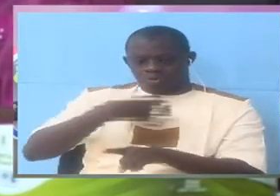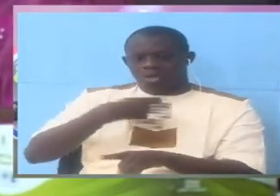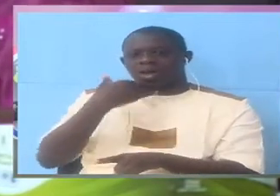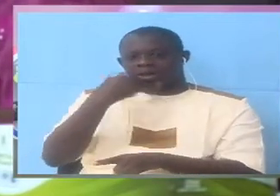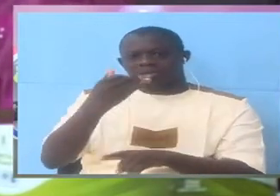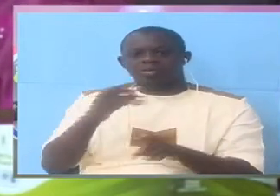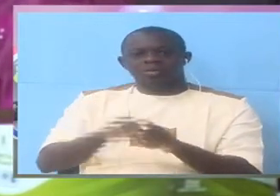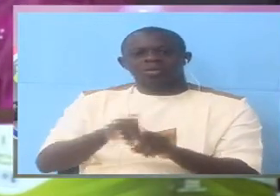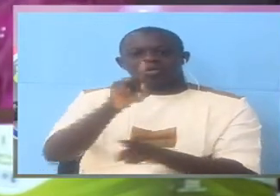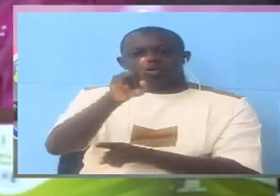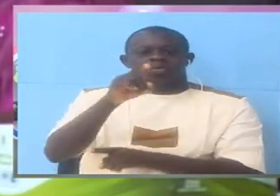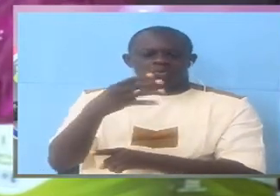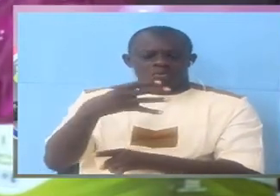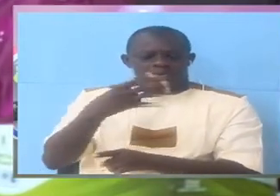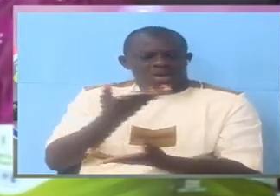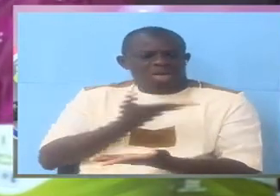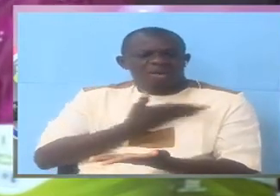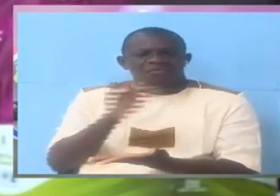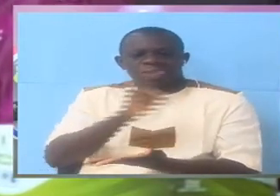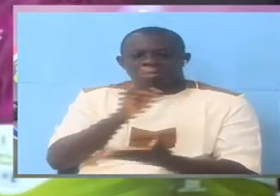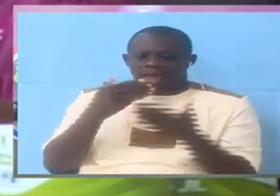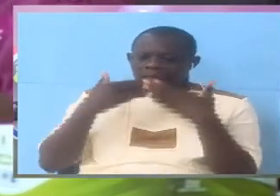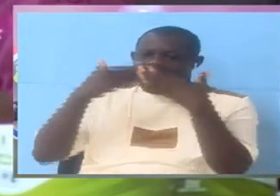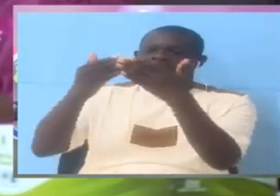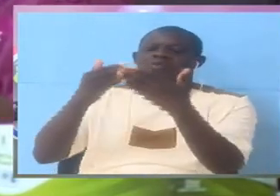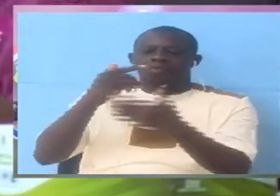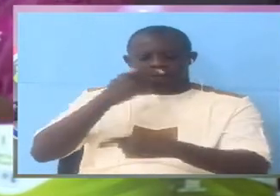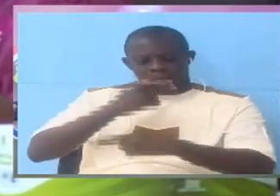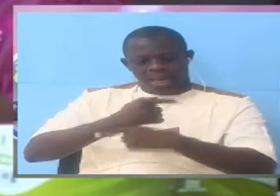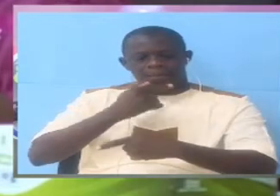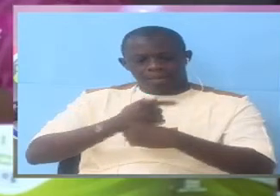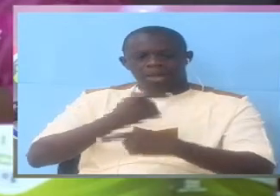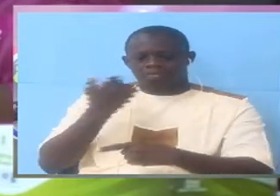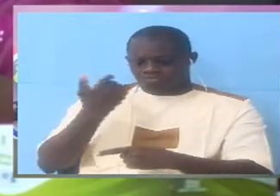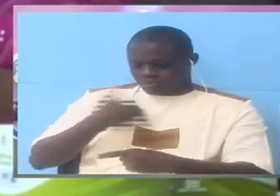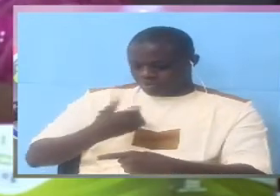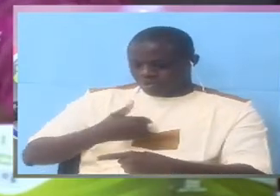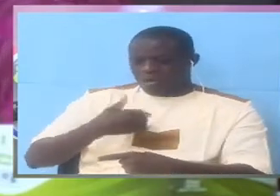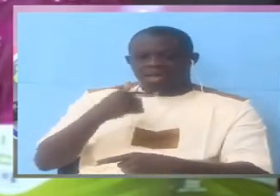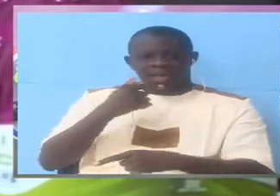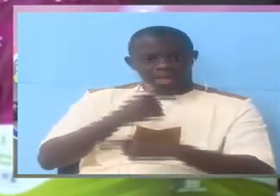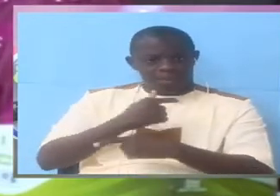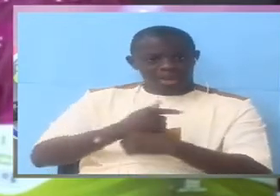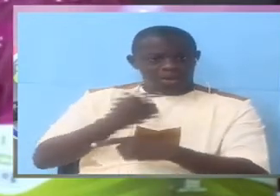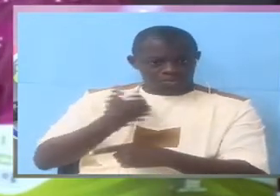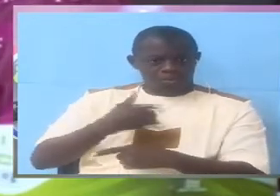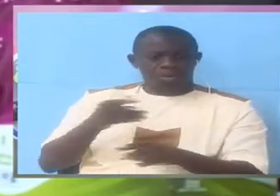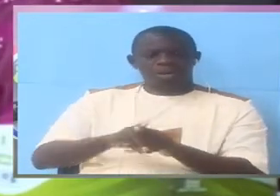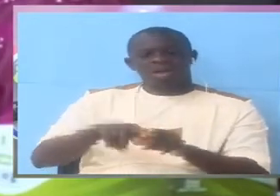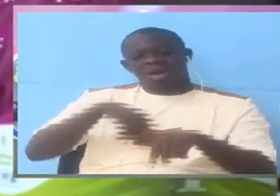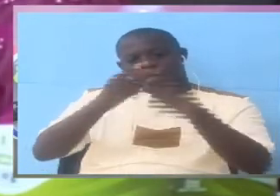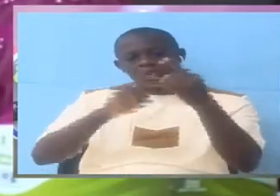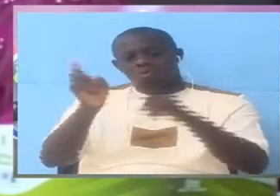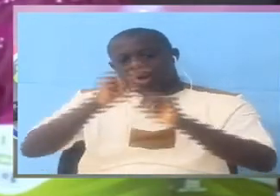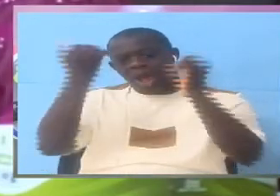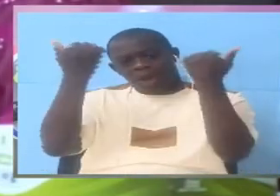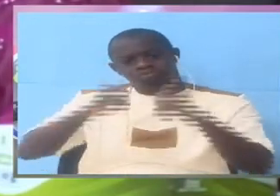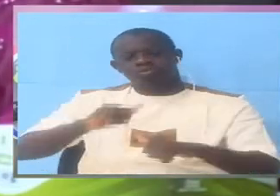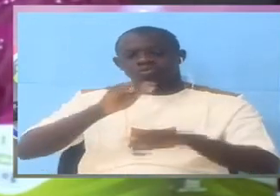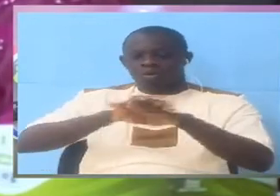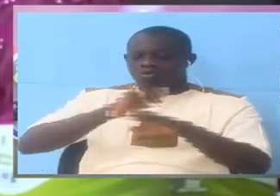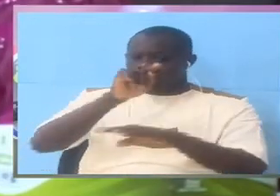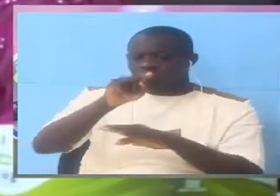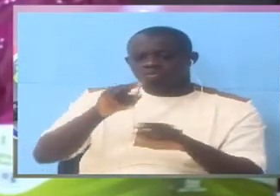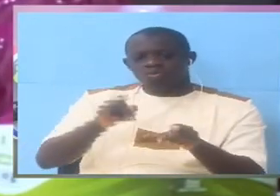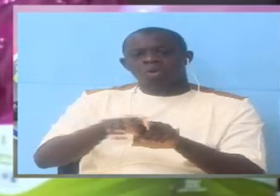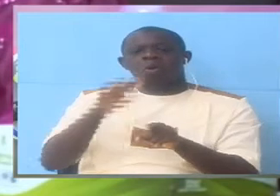ite mune soto be men fola Gambia mol ye do ko ke wato menna ni ye fonyo wato menna men kete bulu ite mune soto be men fono